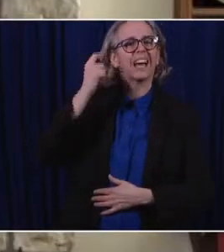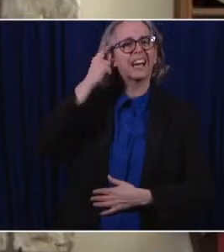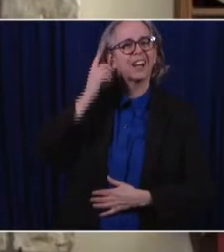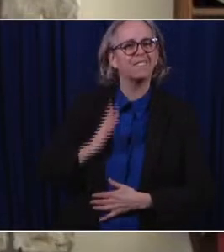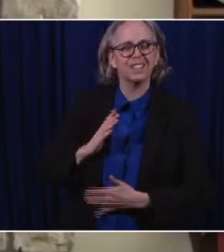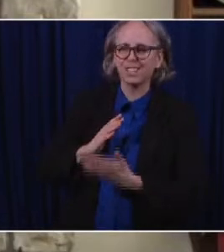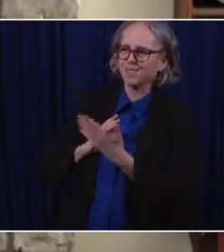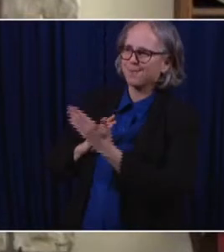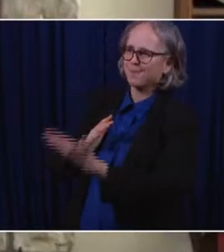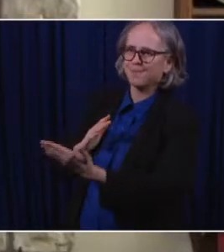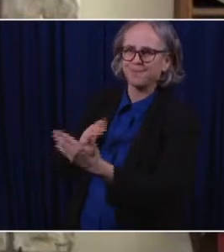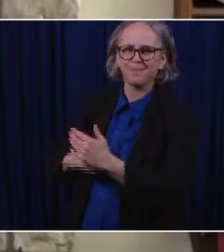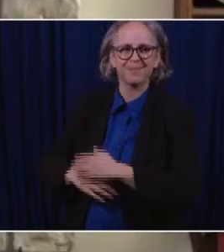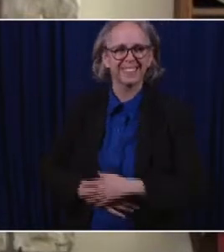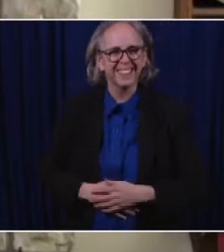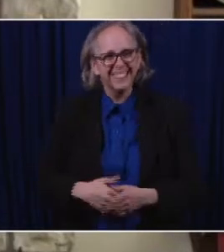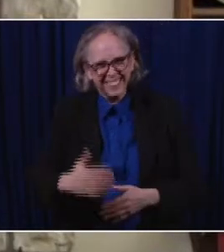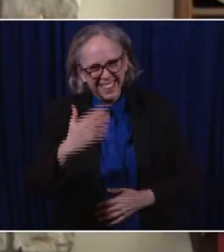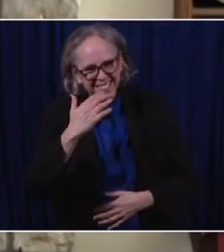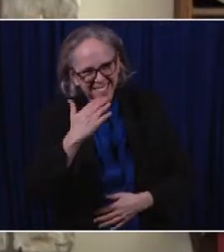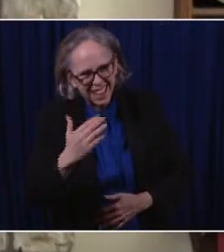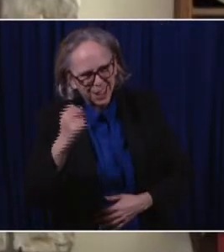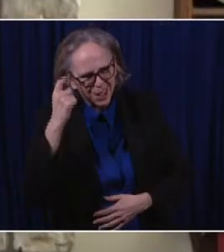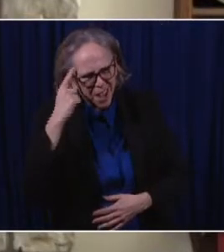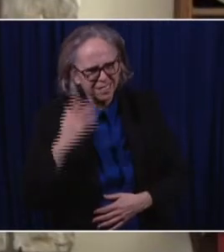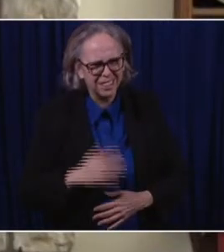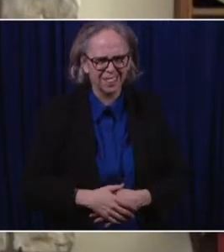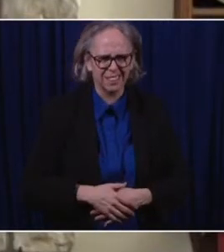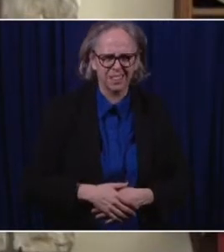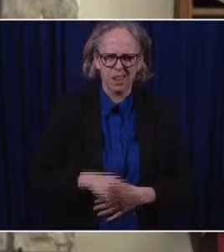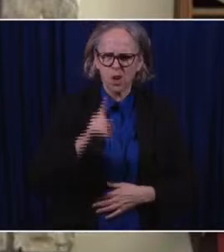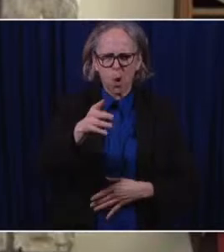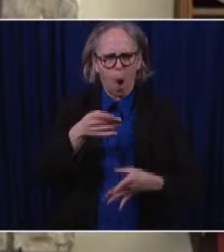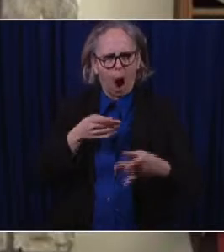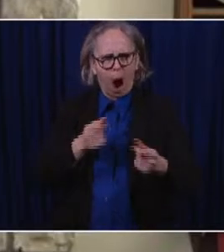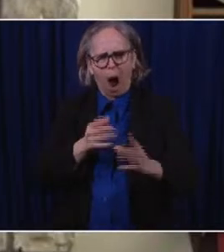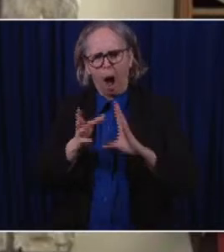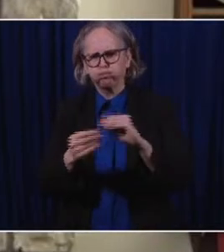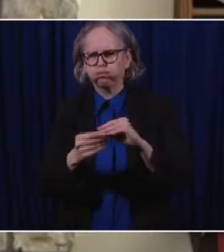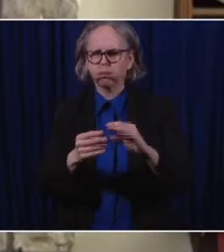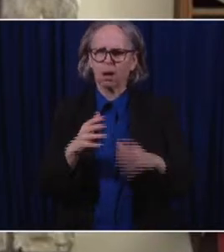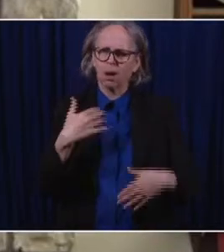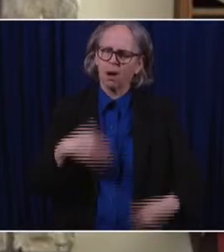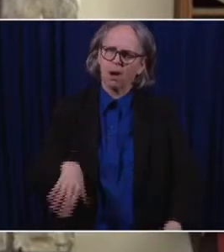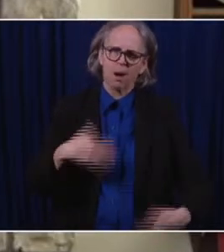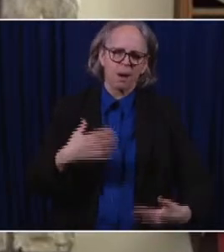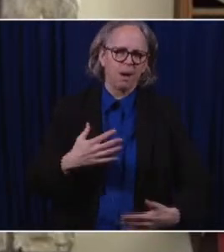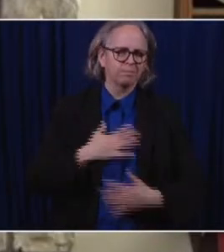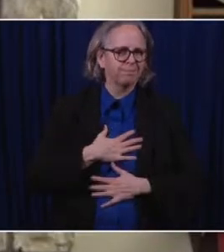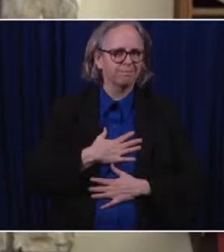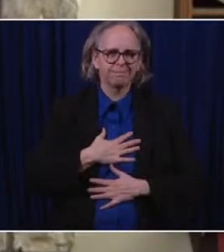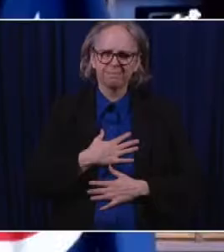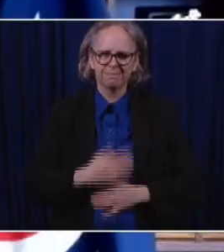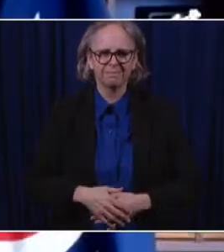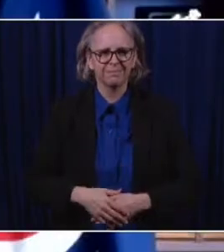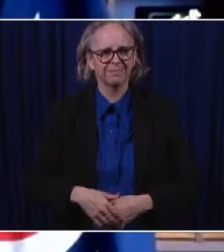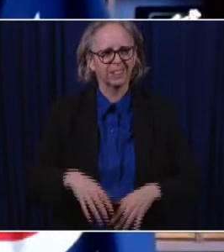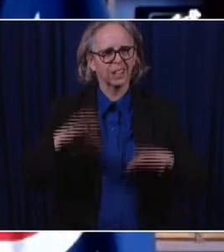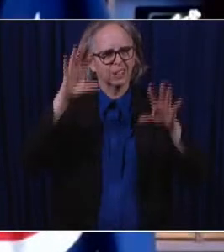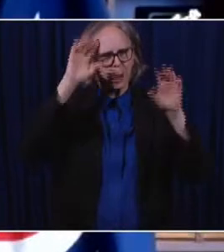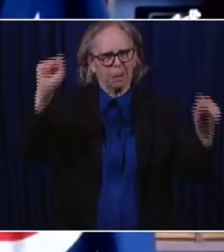Thank you, Governor. Well said by you and Superintendent DeMaria. I want to